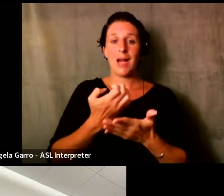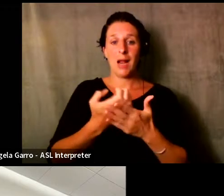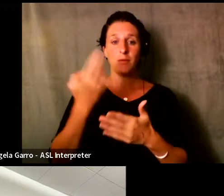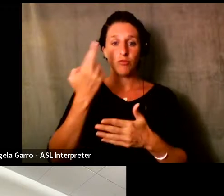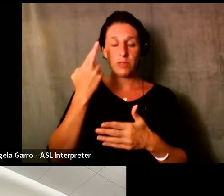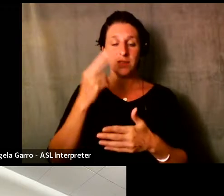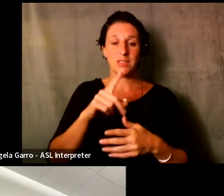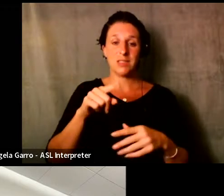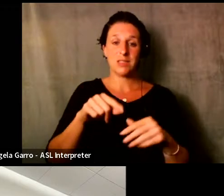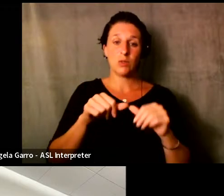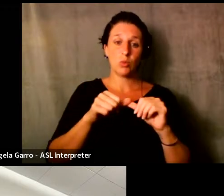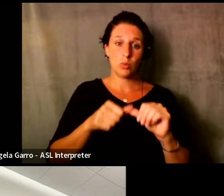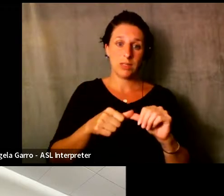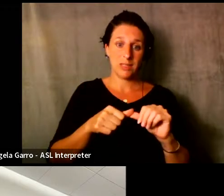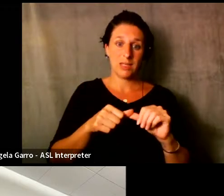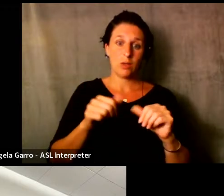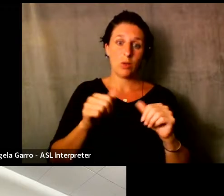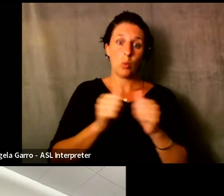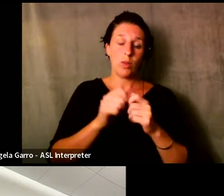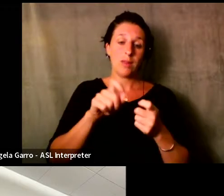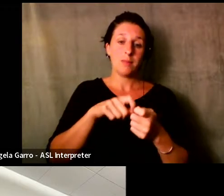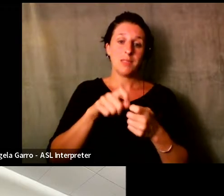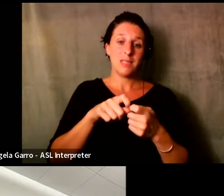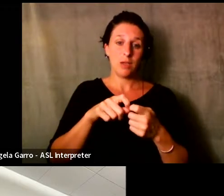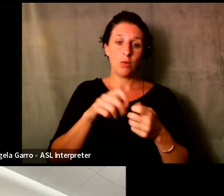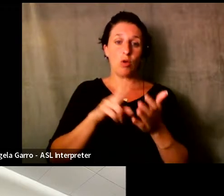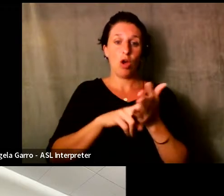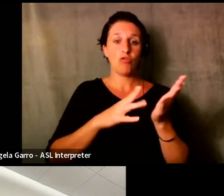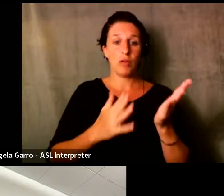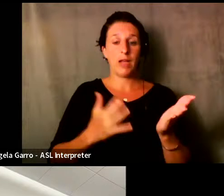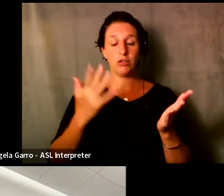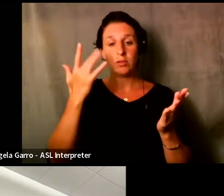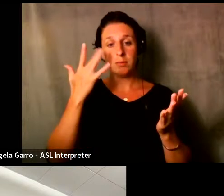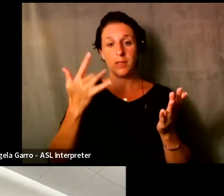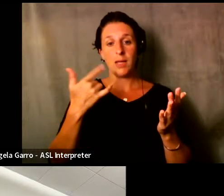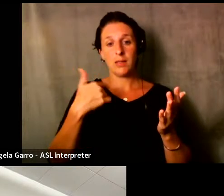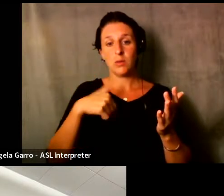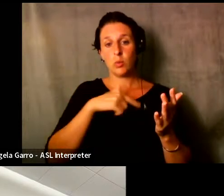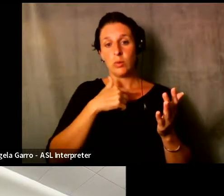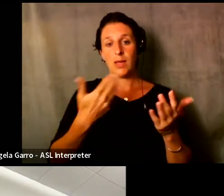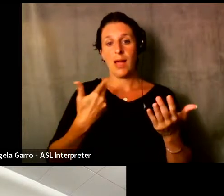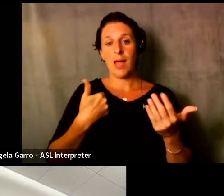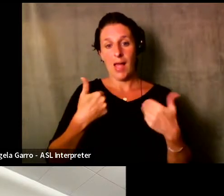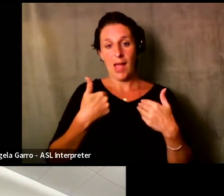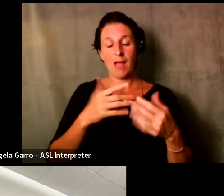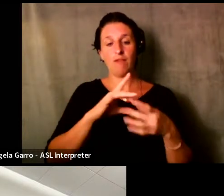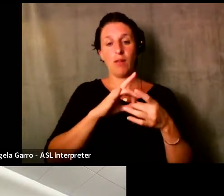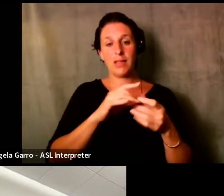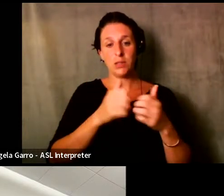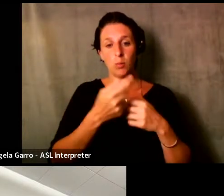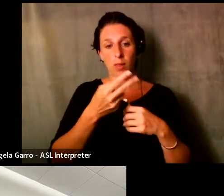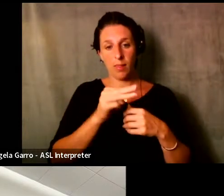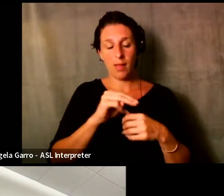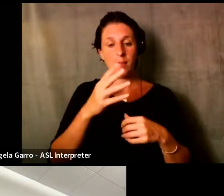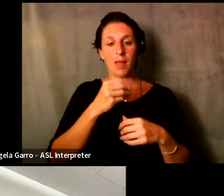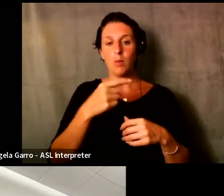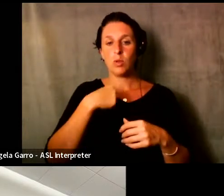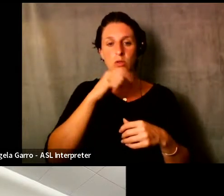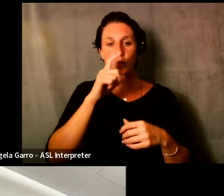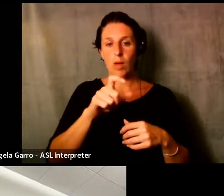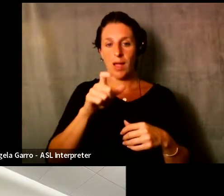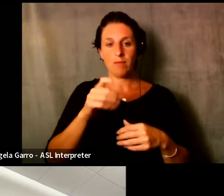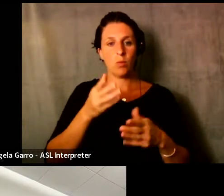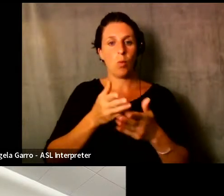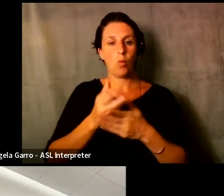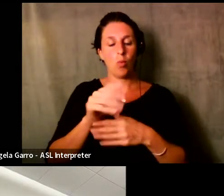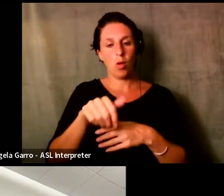to actually continue with a particular contractor because we have relationship with them and we don't have to go through a whole process